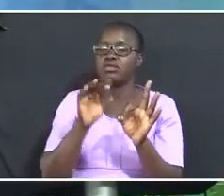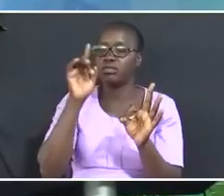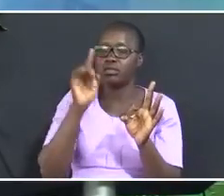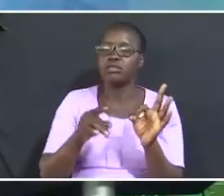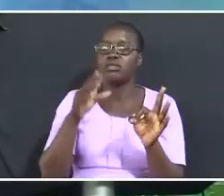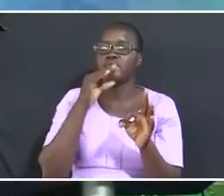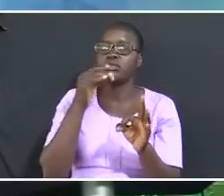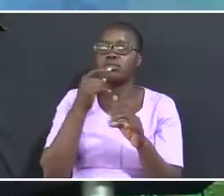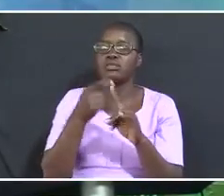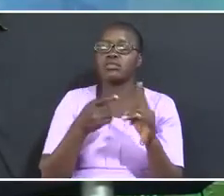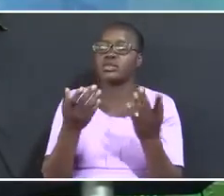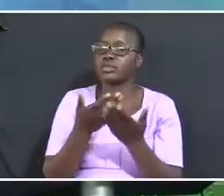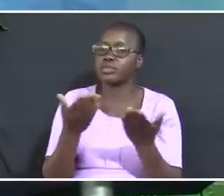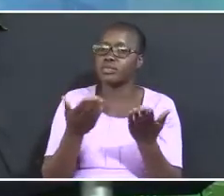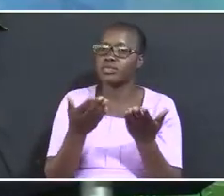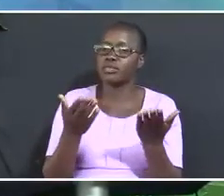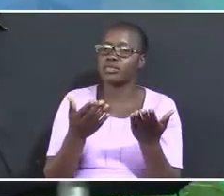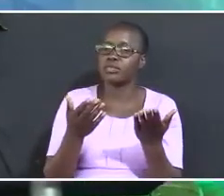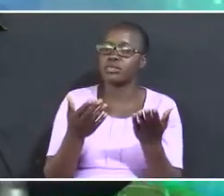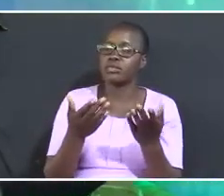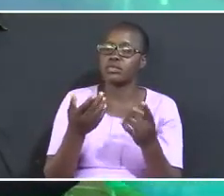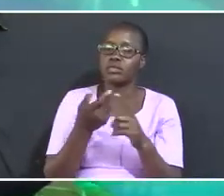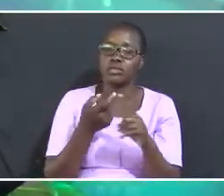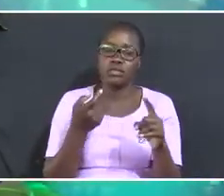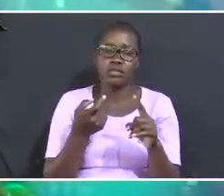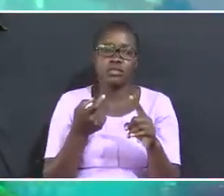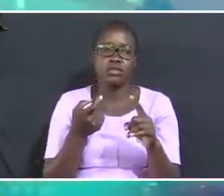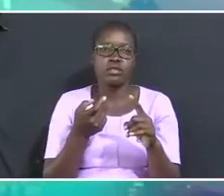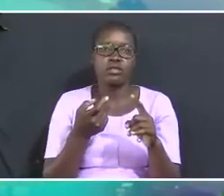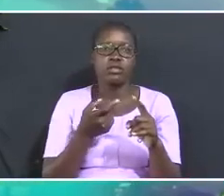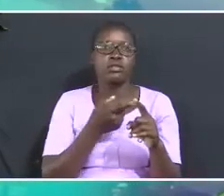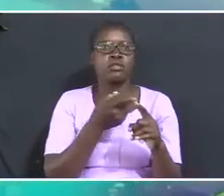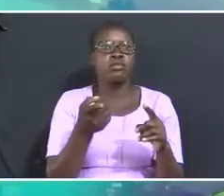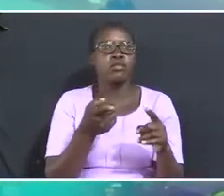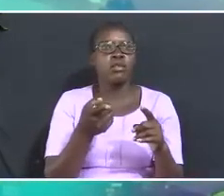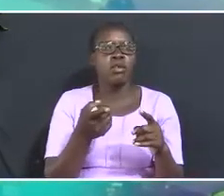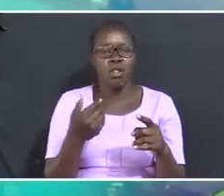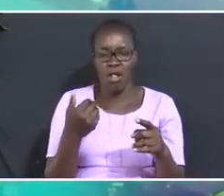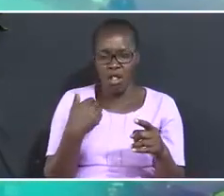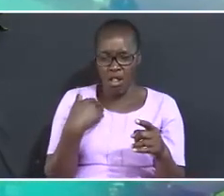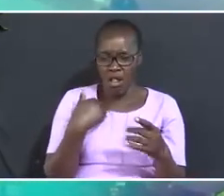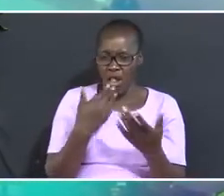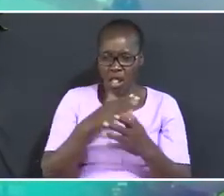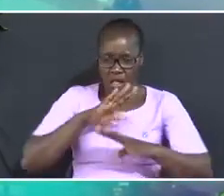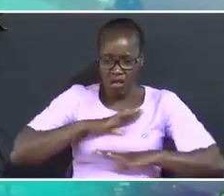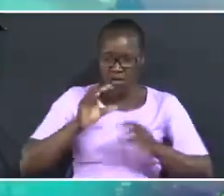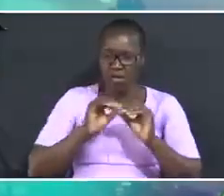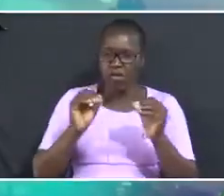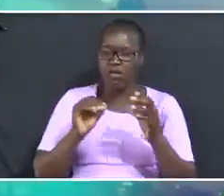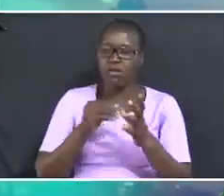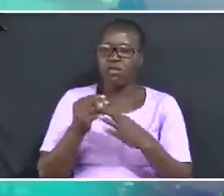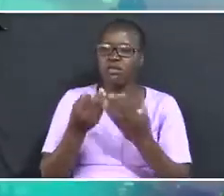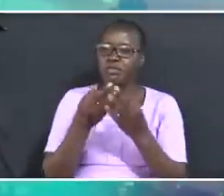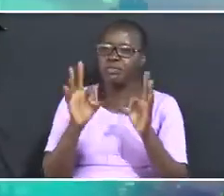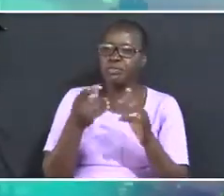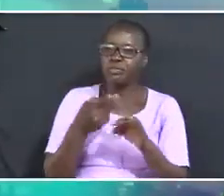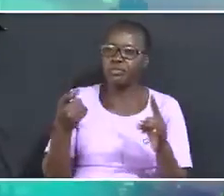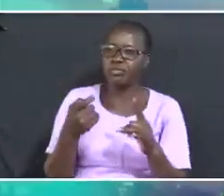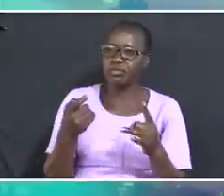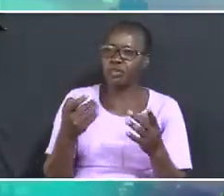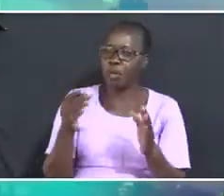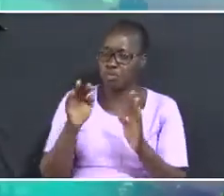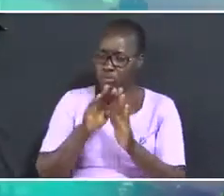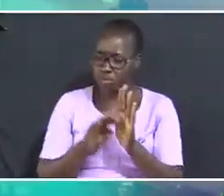speaking from where? Is it from these containment institutions? Is it freedom from